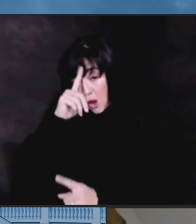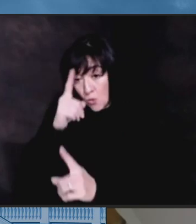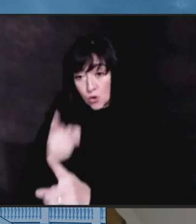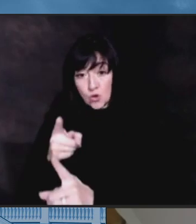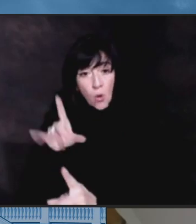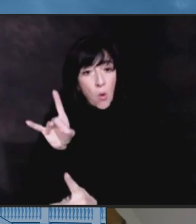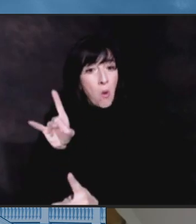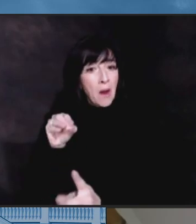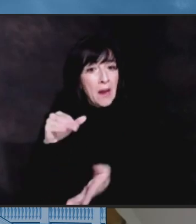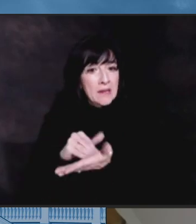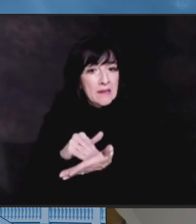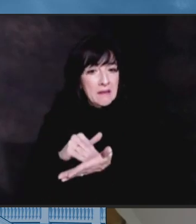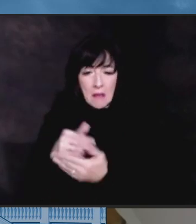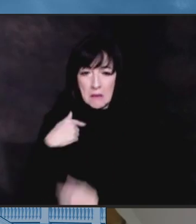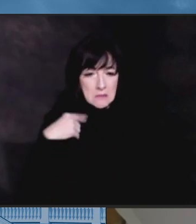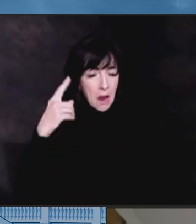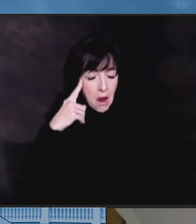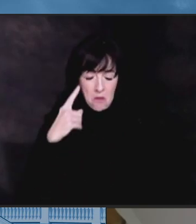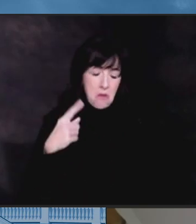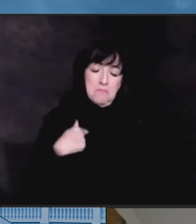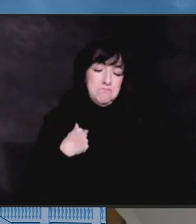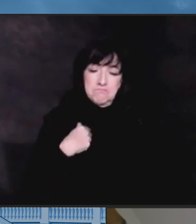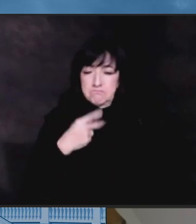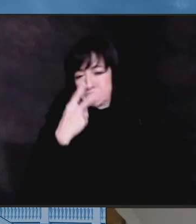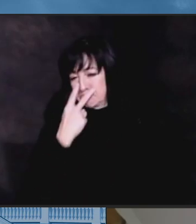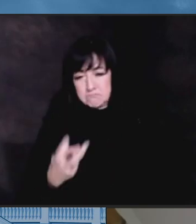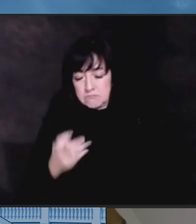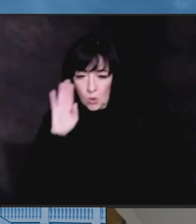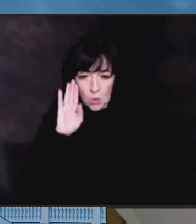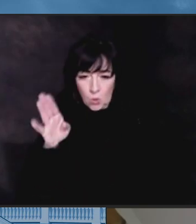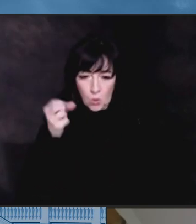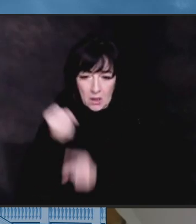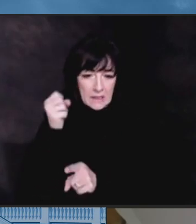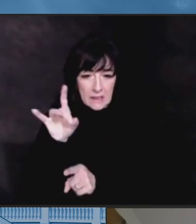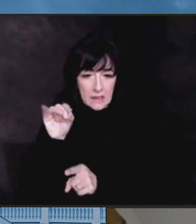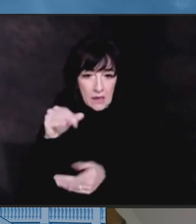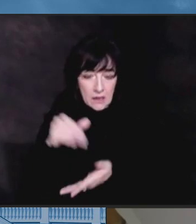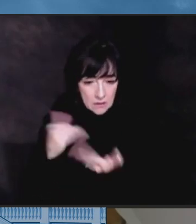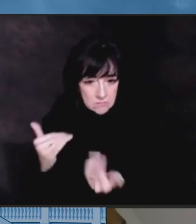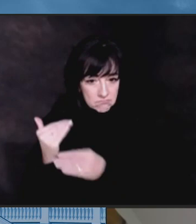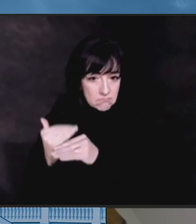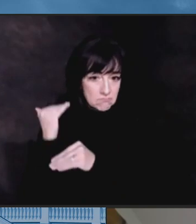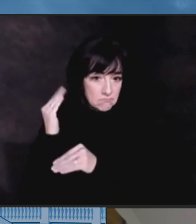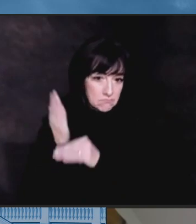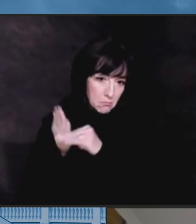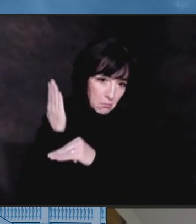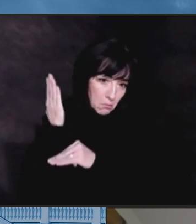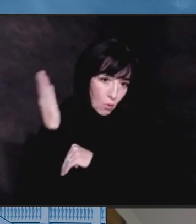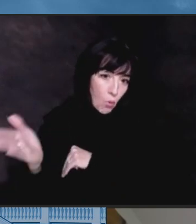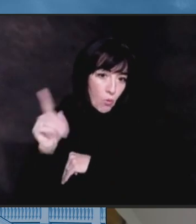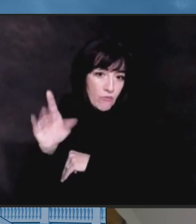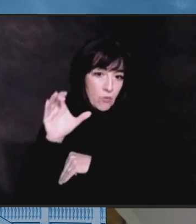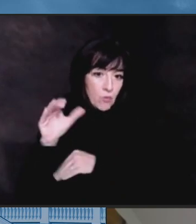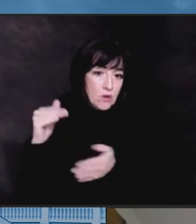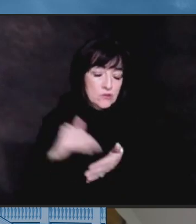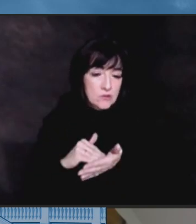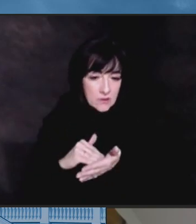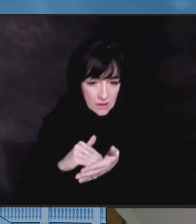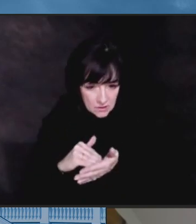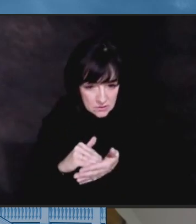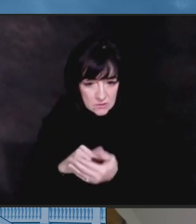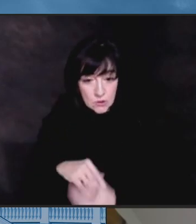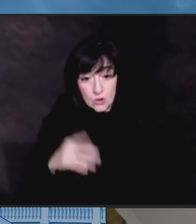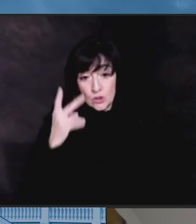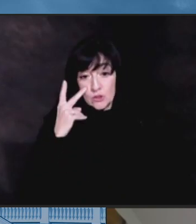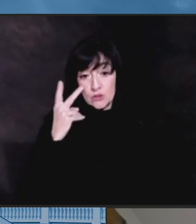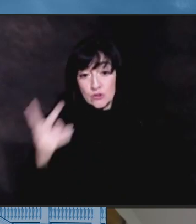chance of getting. So the rate of positive cases by demographic, there you can see all of the